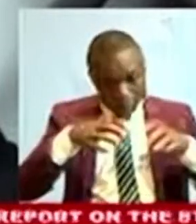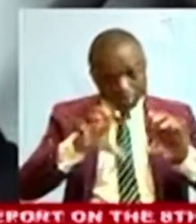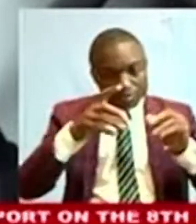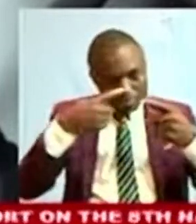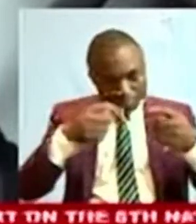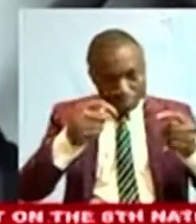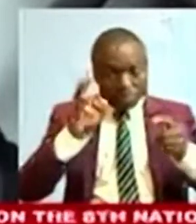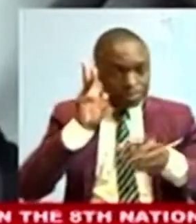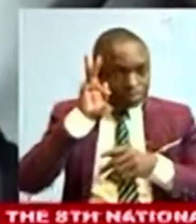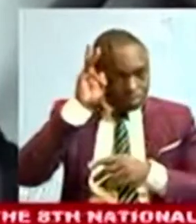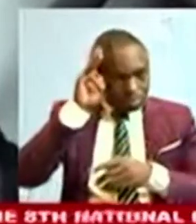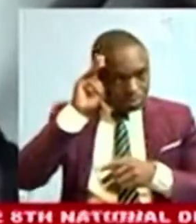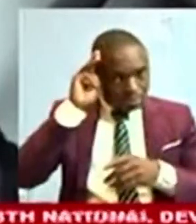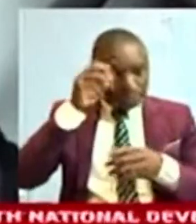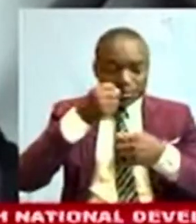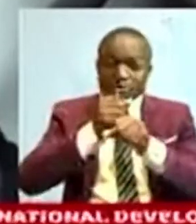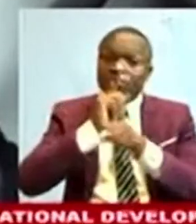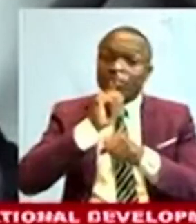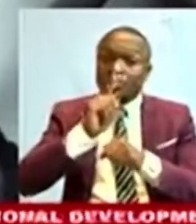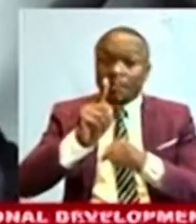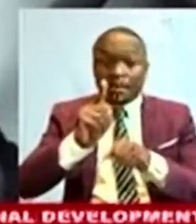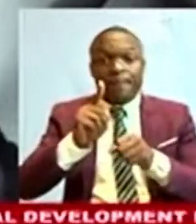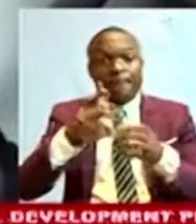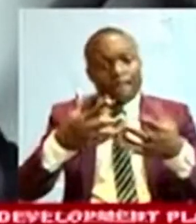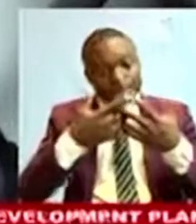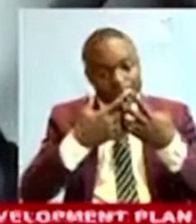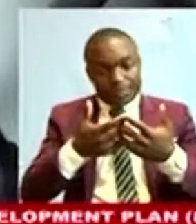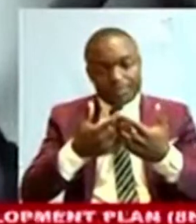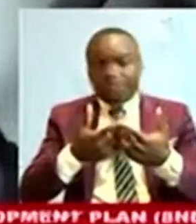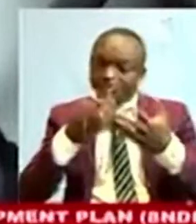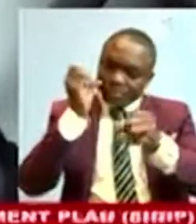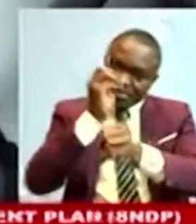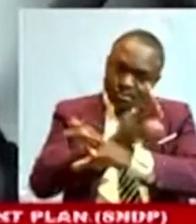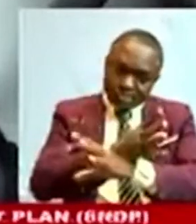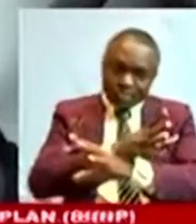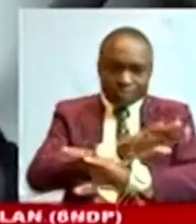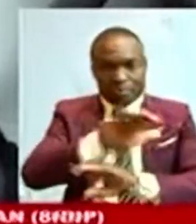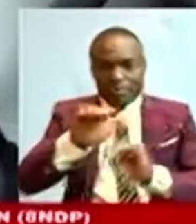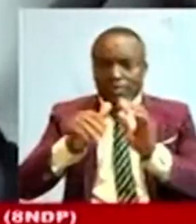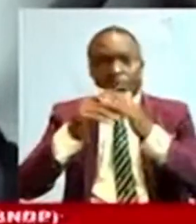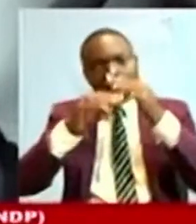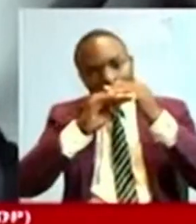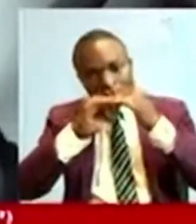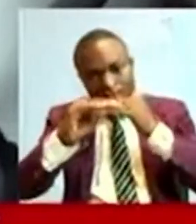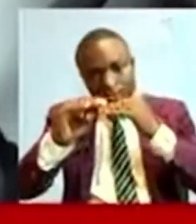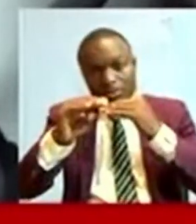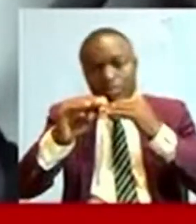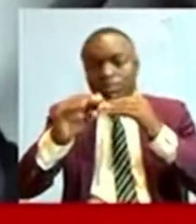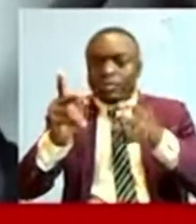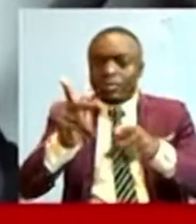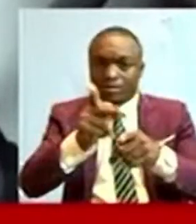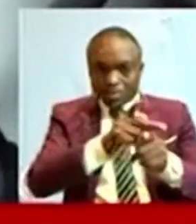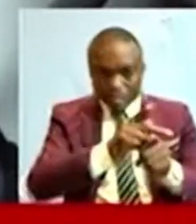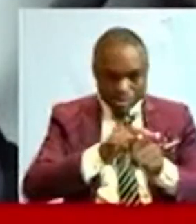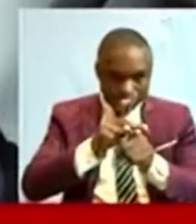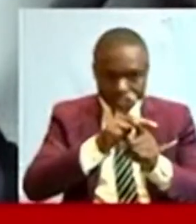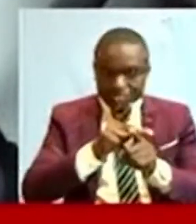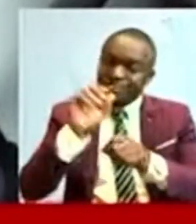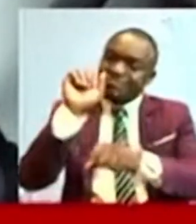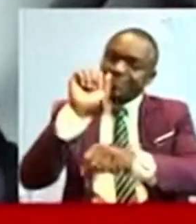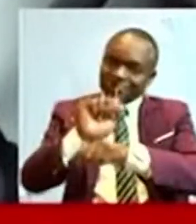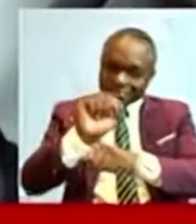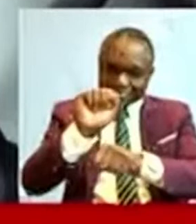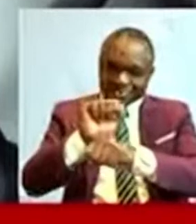the equipment, essential equipment available at all levels of care is functional